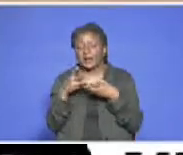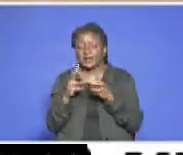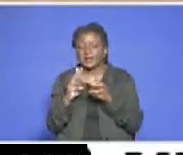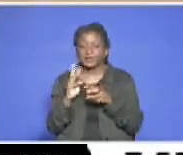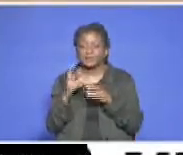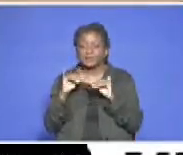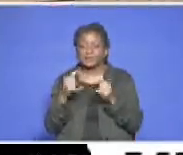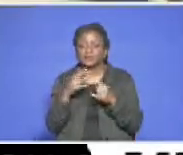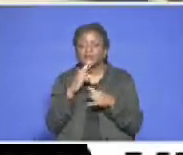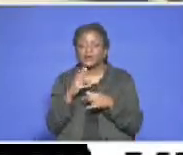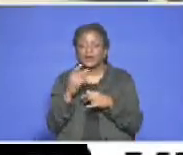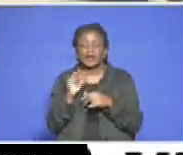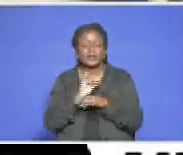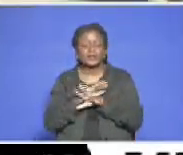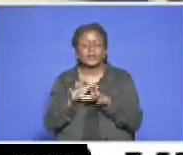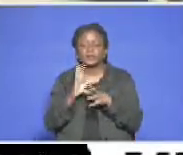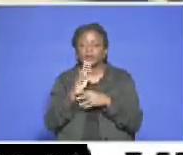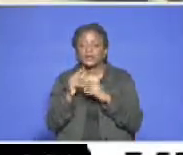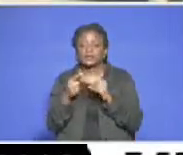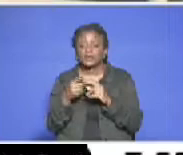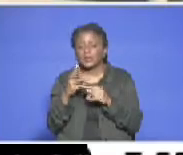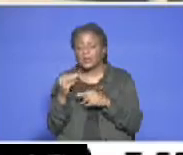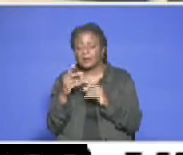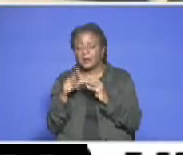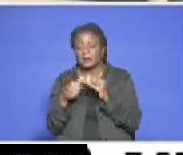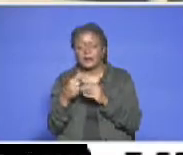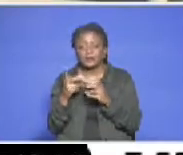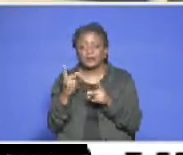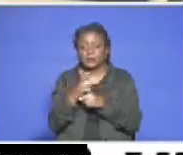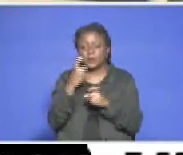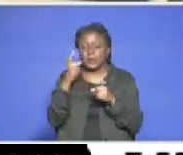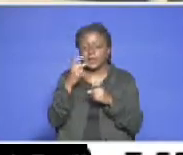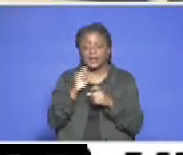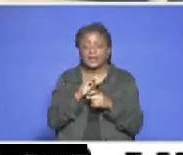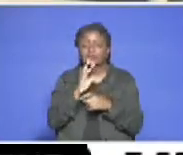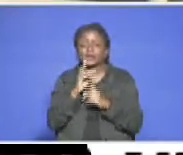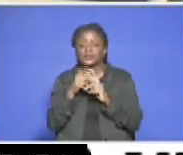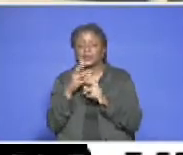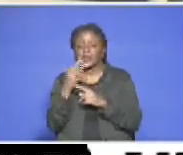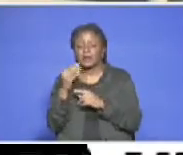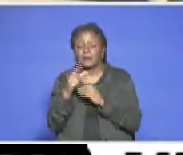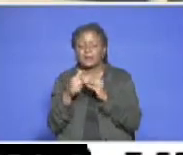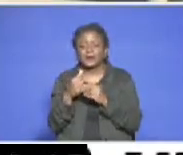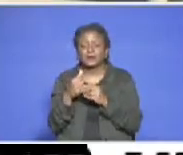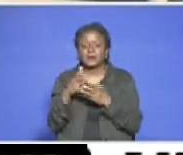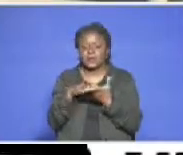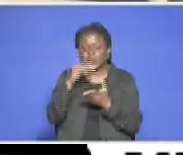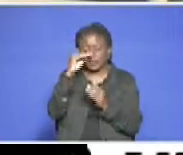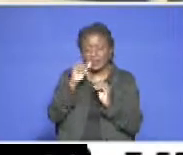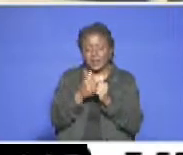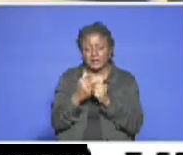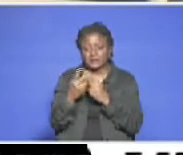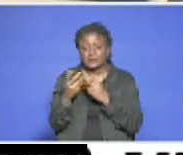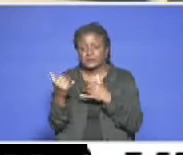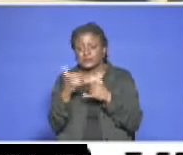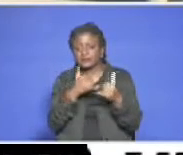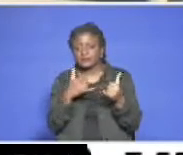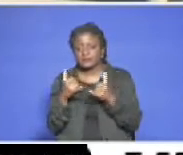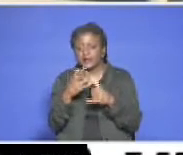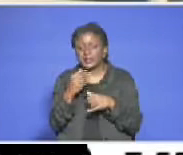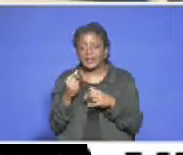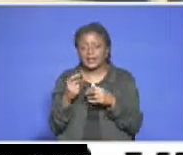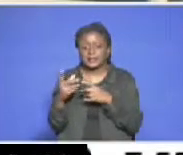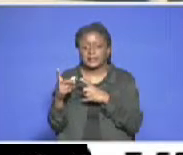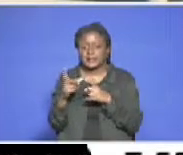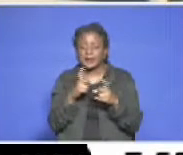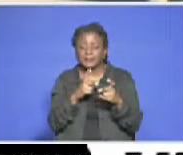even talk to them about winning. I'm talking to them about, you know, learning how to fight and compete. These are just growing pains that we're going to have